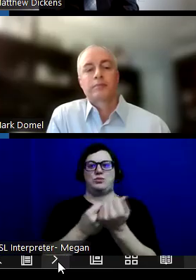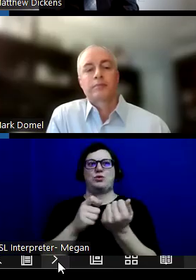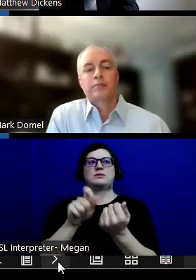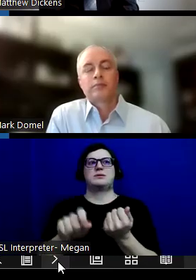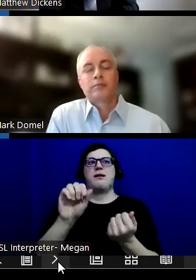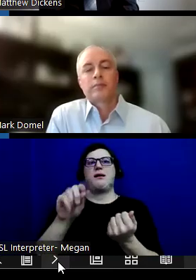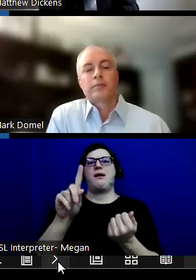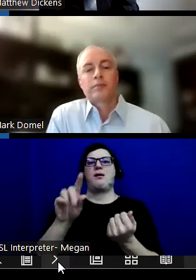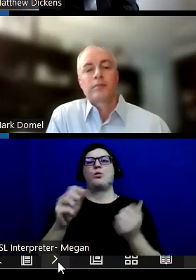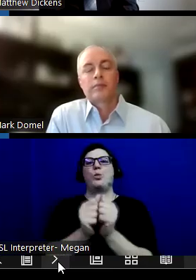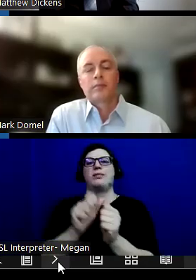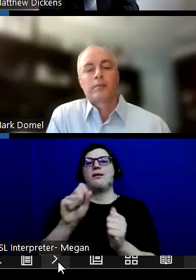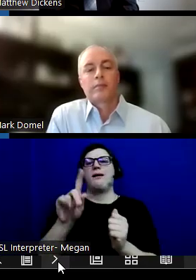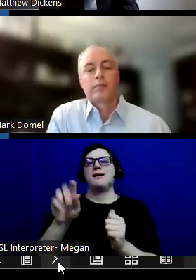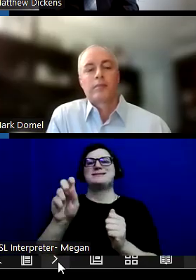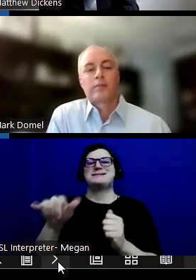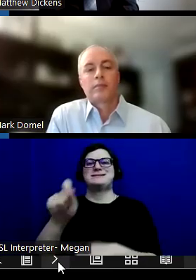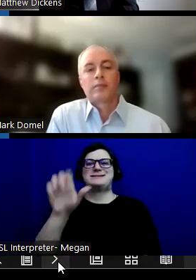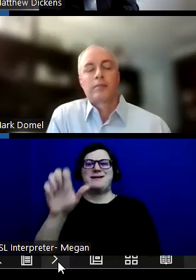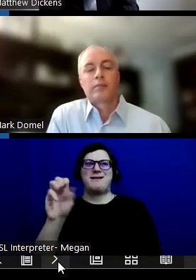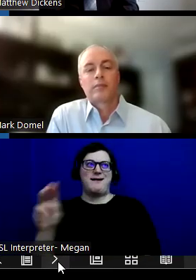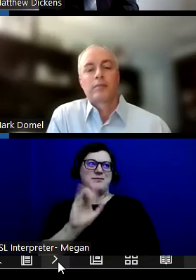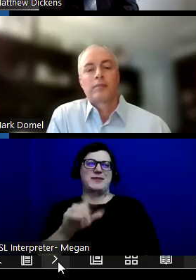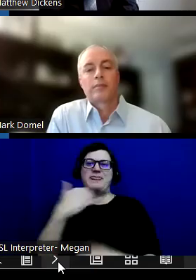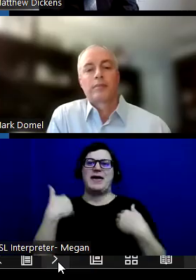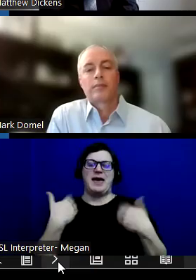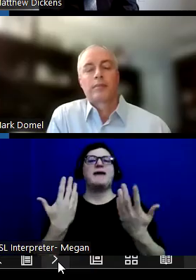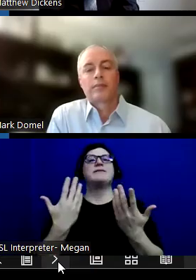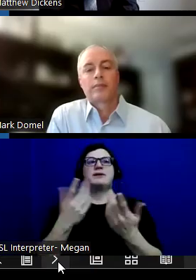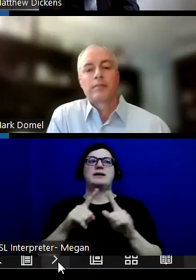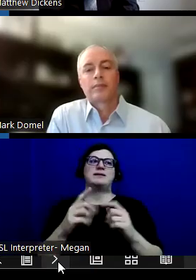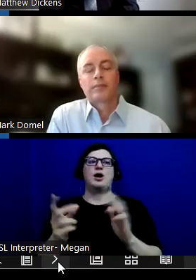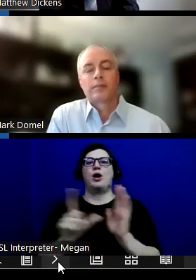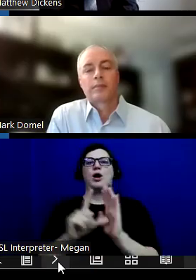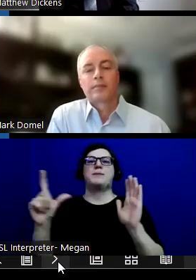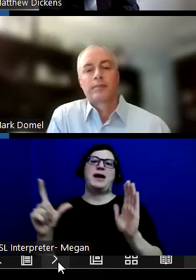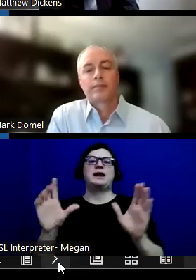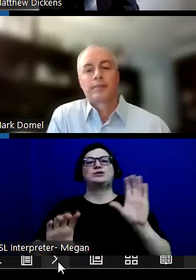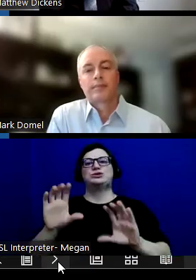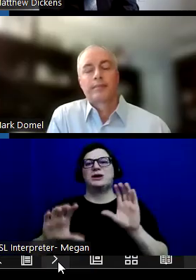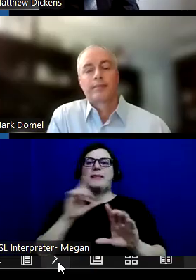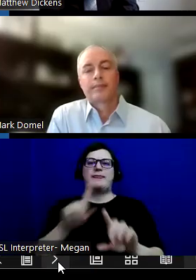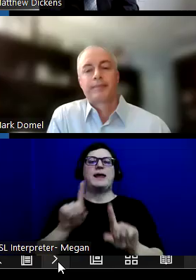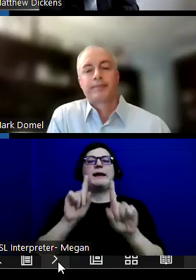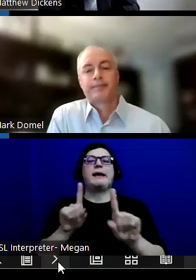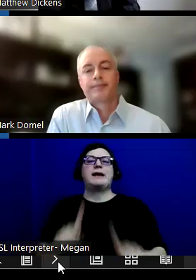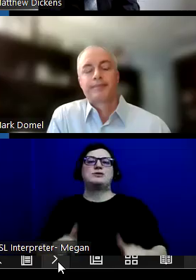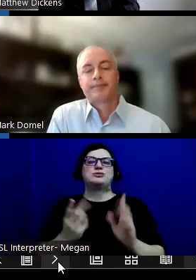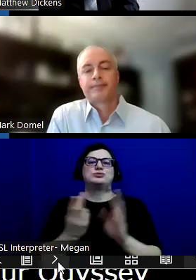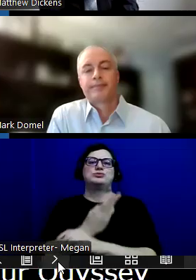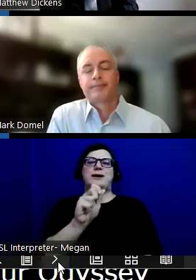as well that does a very good job answering questions using AI. They also have an email and a toll-free